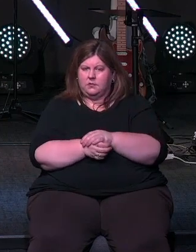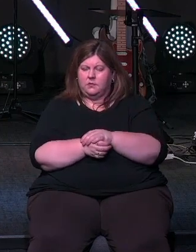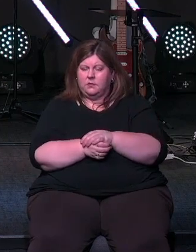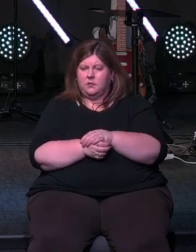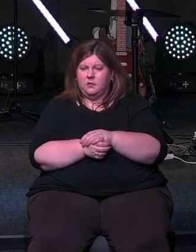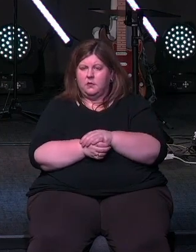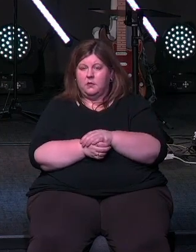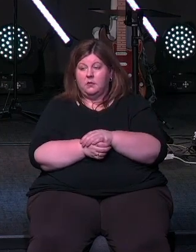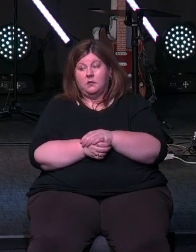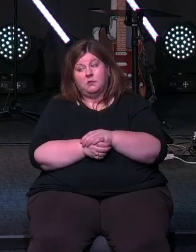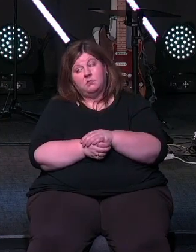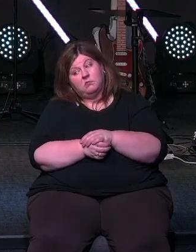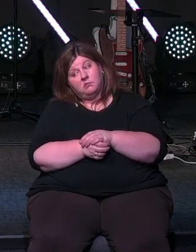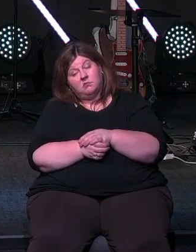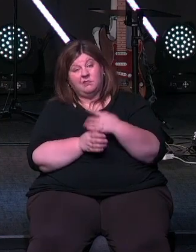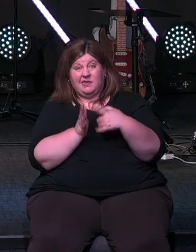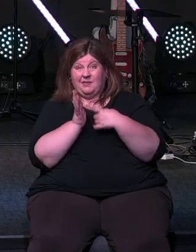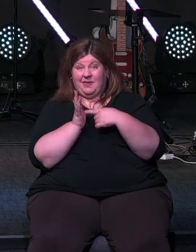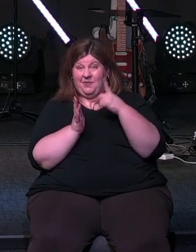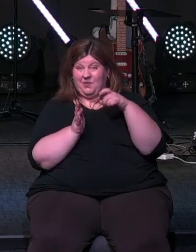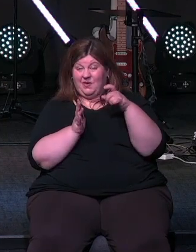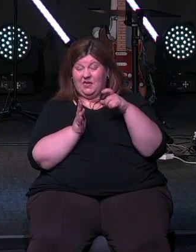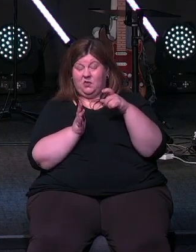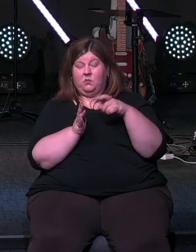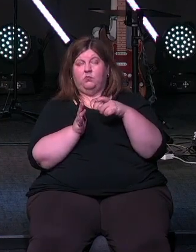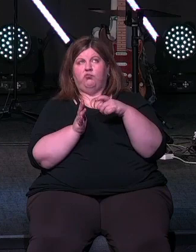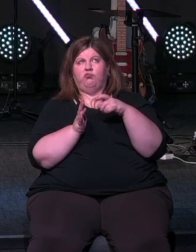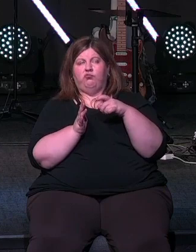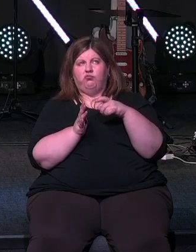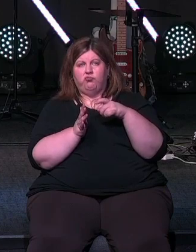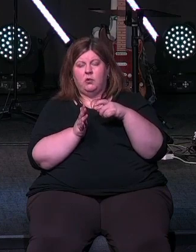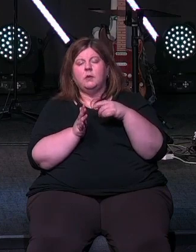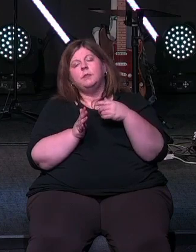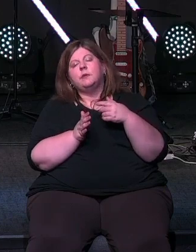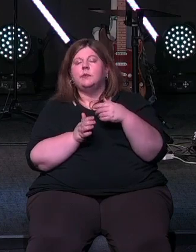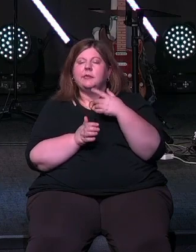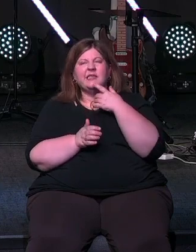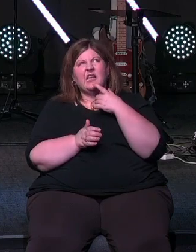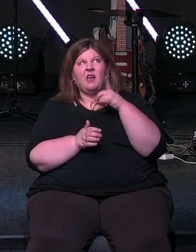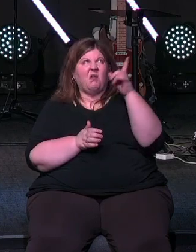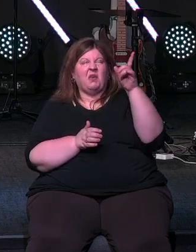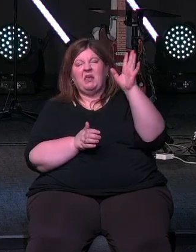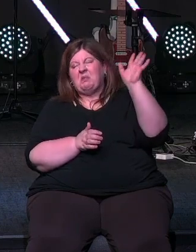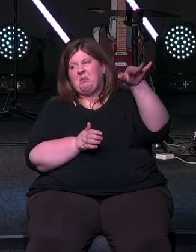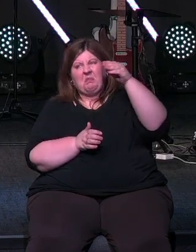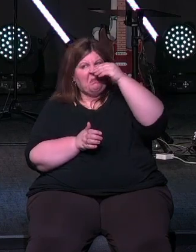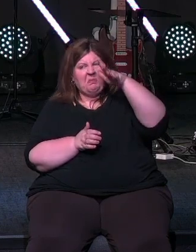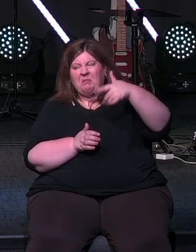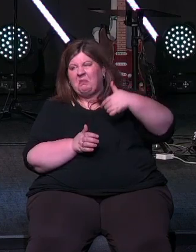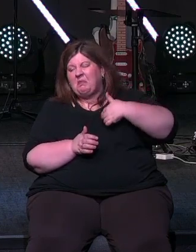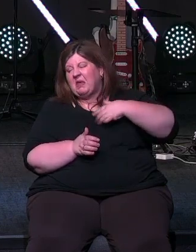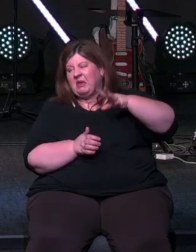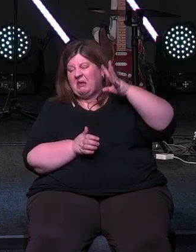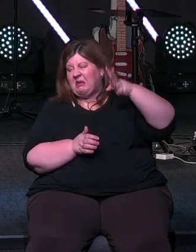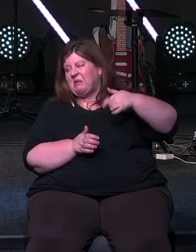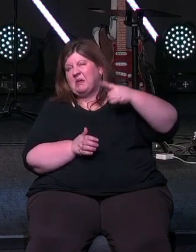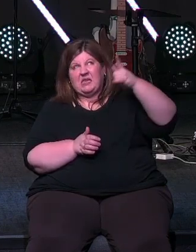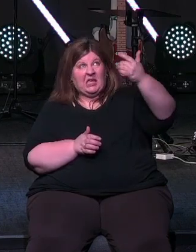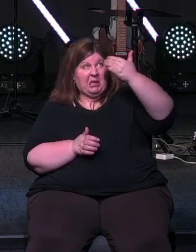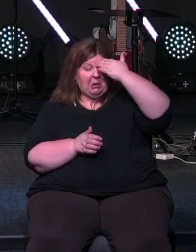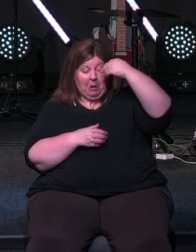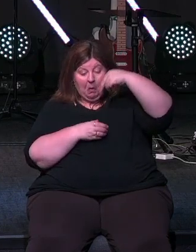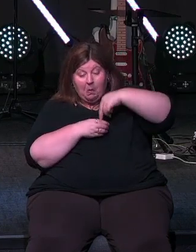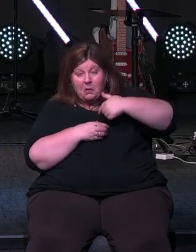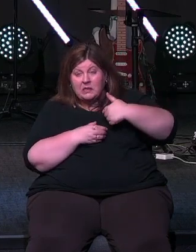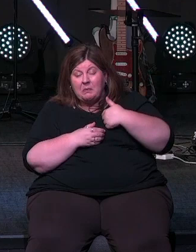I think some of us just need to hear that, because when it comes to prayer, we say, God wouldn't want anything to do with me because God knows me like I know me, and